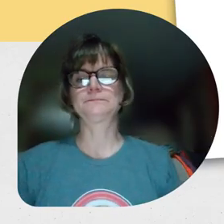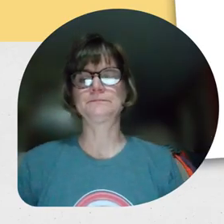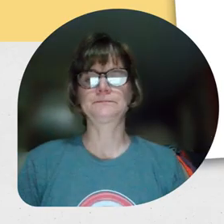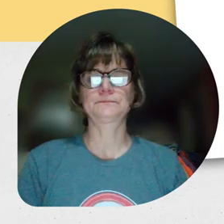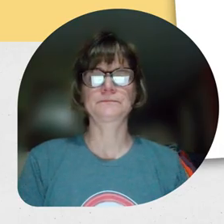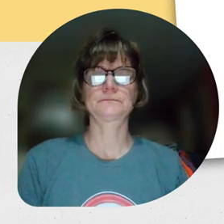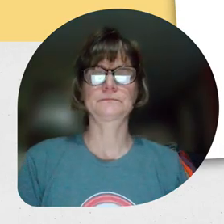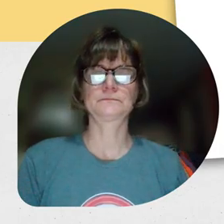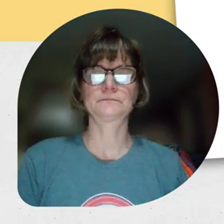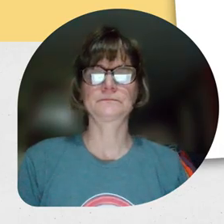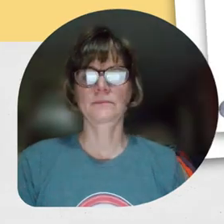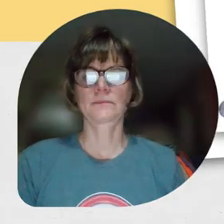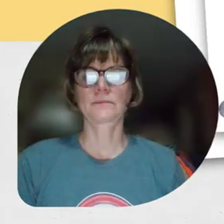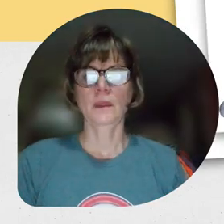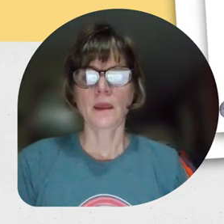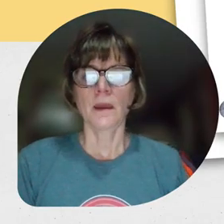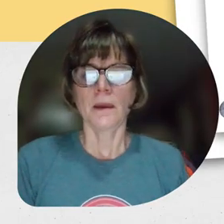broccoli.